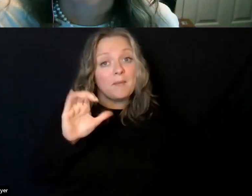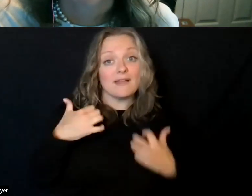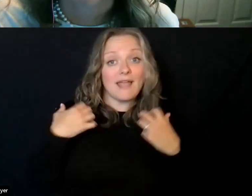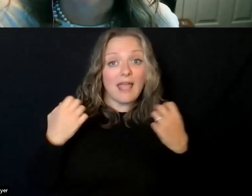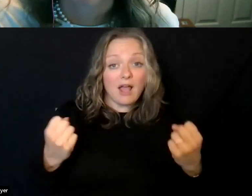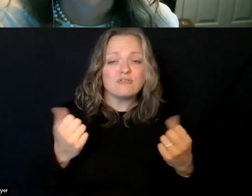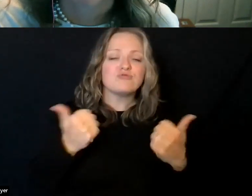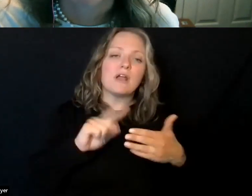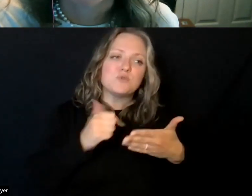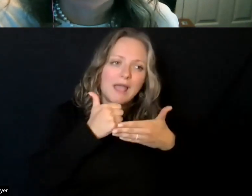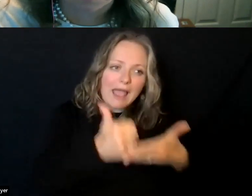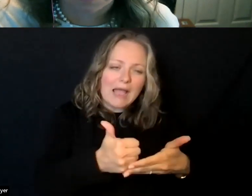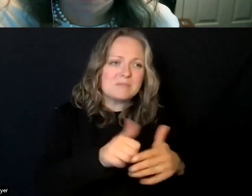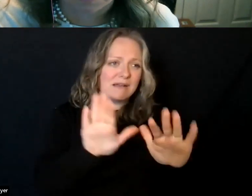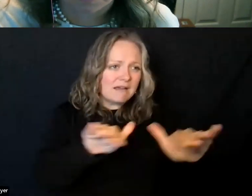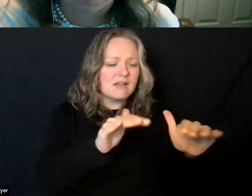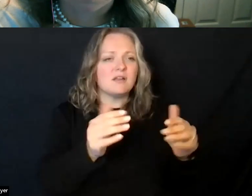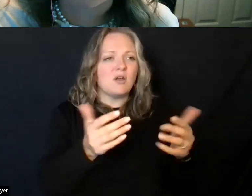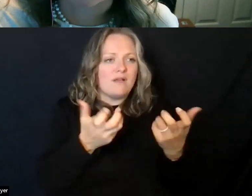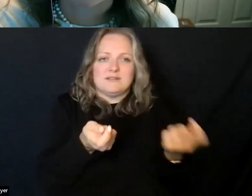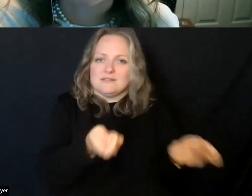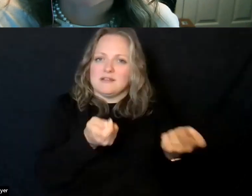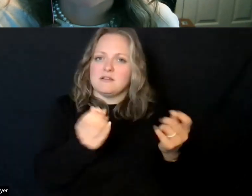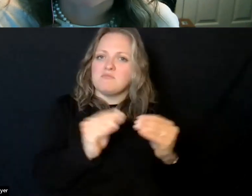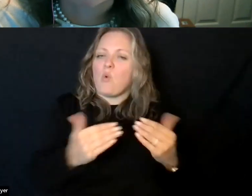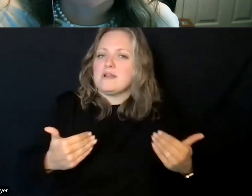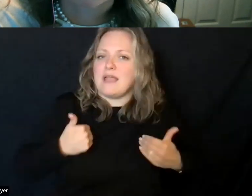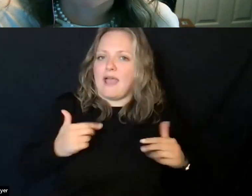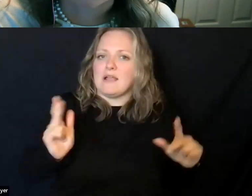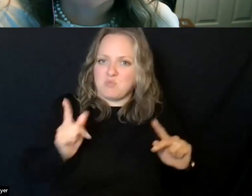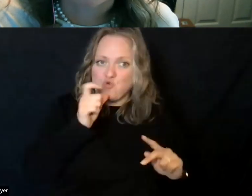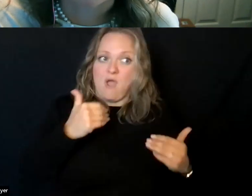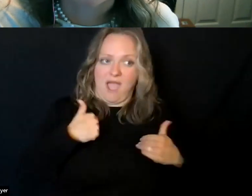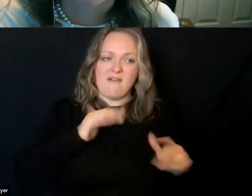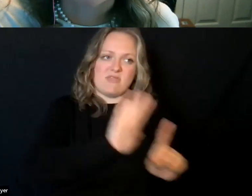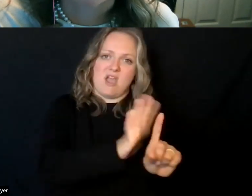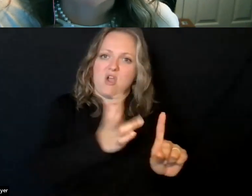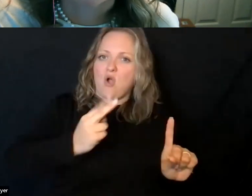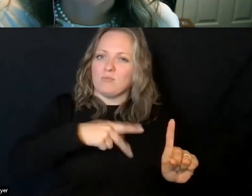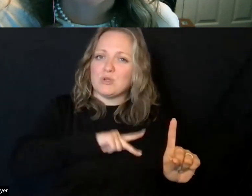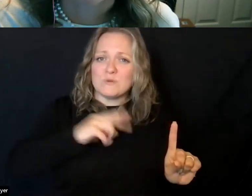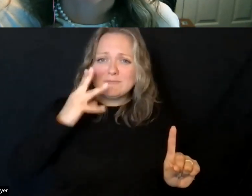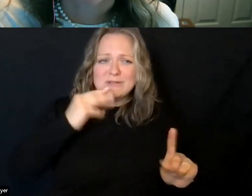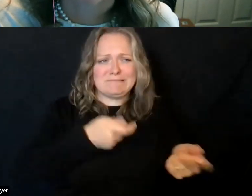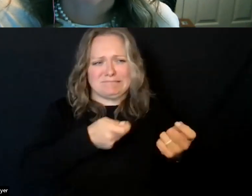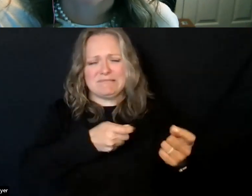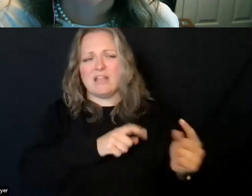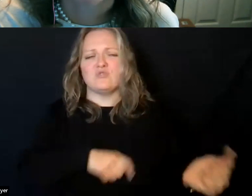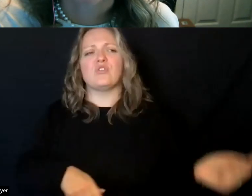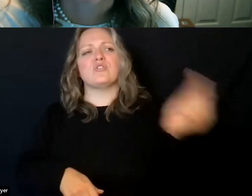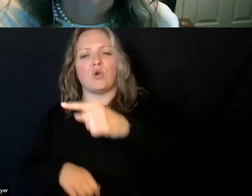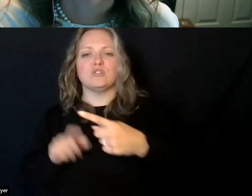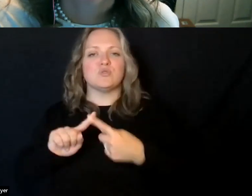them get more young people with lived experience in that leadership level where somebody would go to the training of